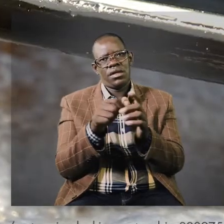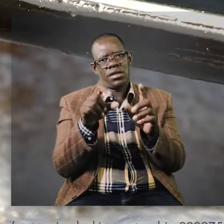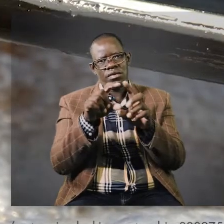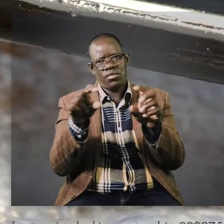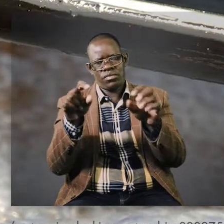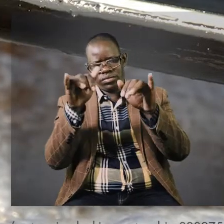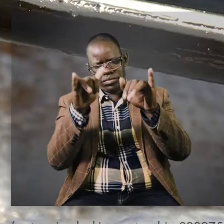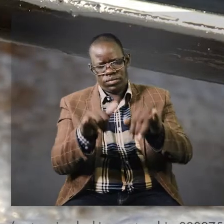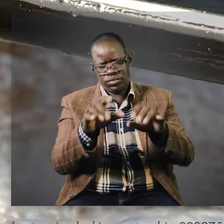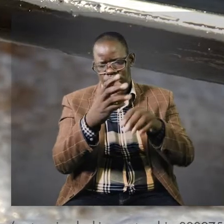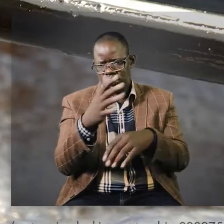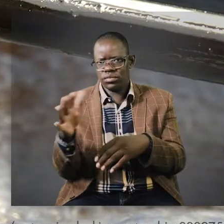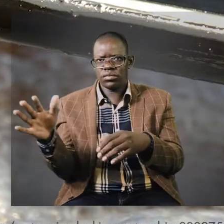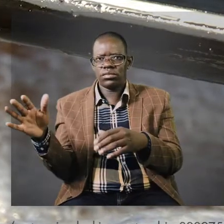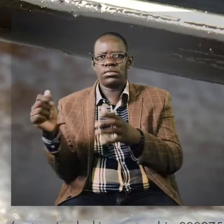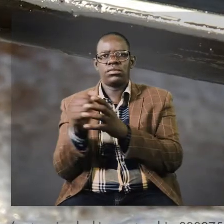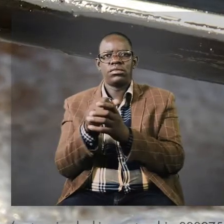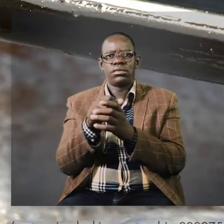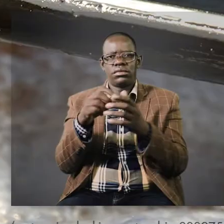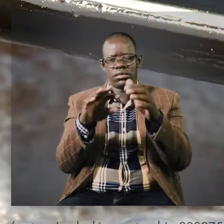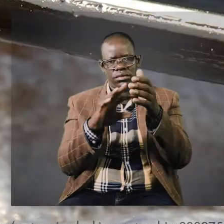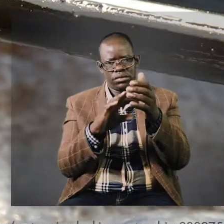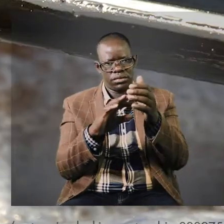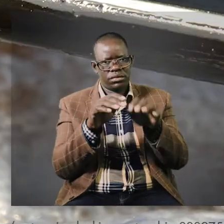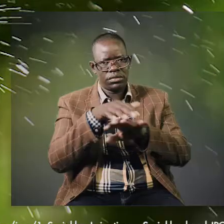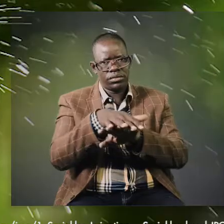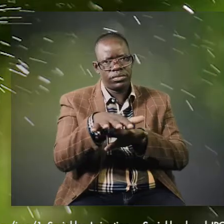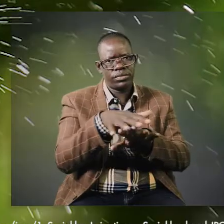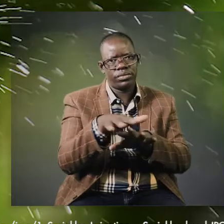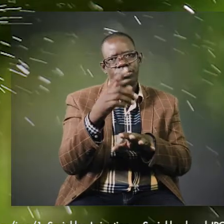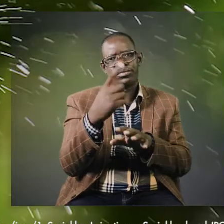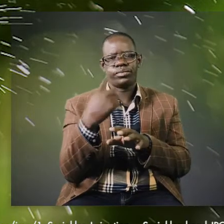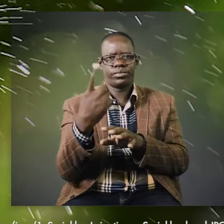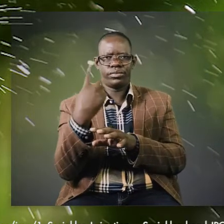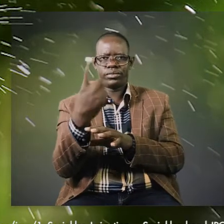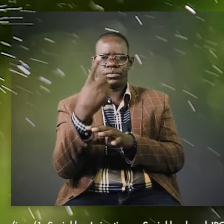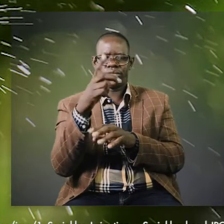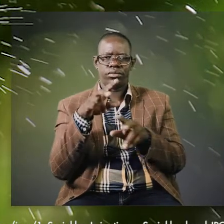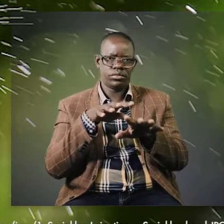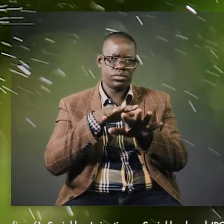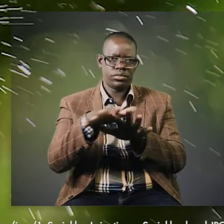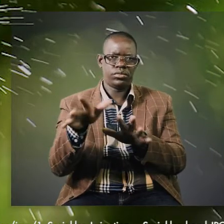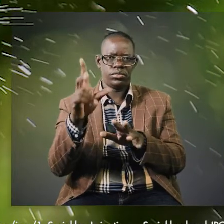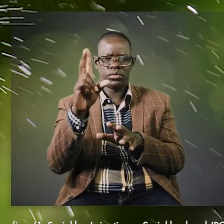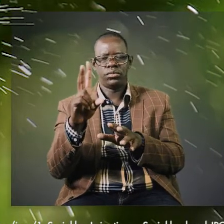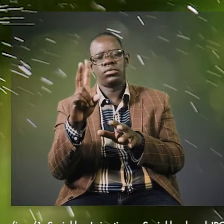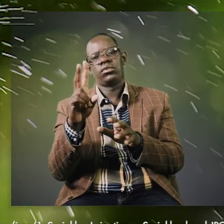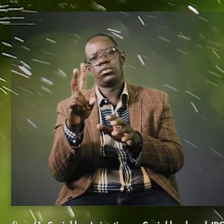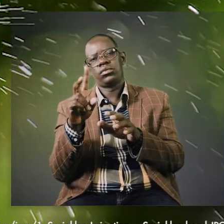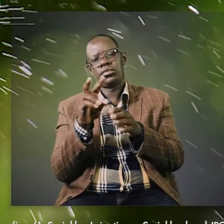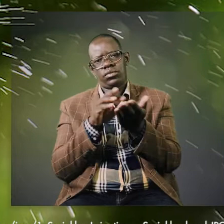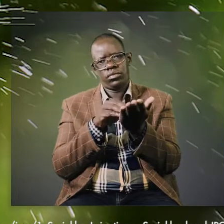parasite living in water snails, in slow running water and in irrigation systems, which spreads to humans and leads to intestinal